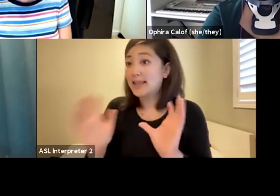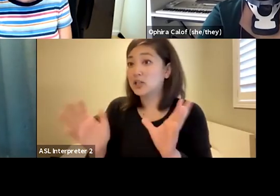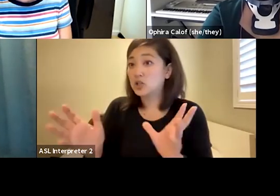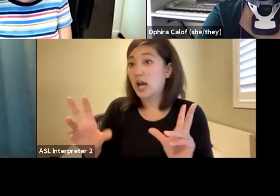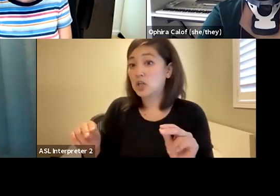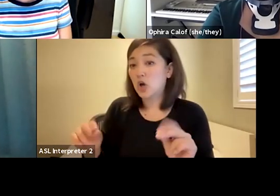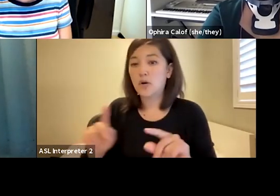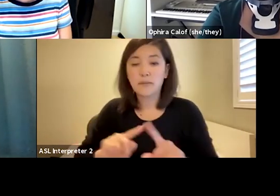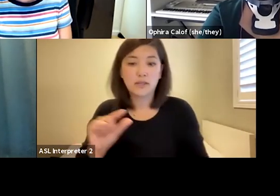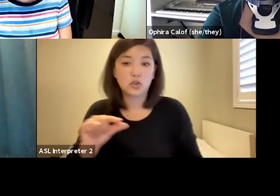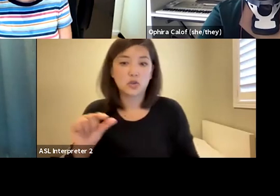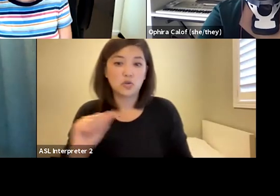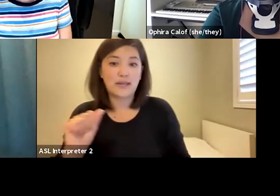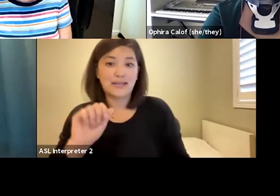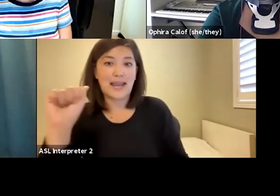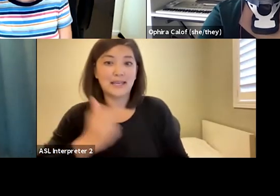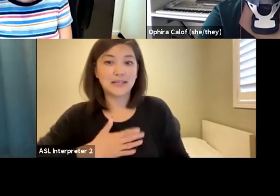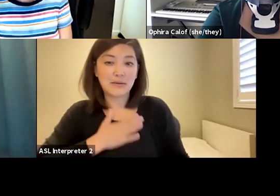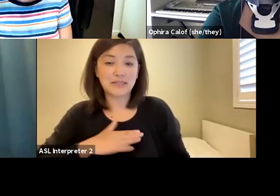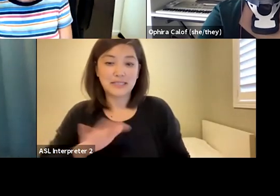Q&A box.